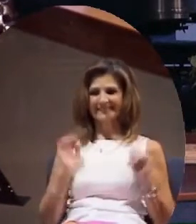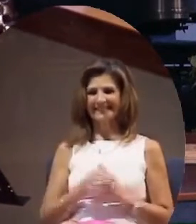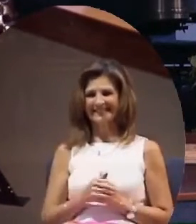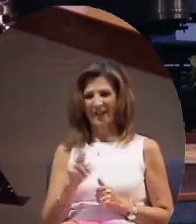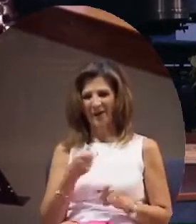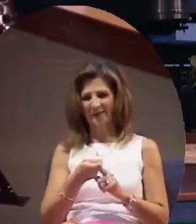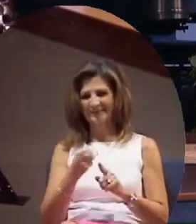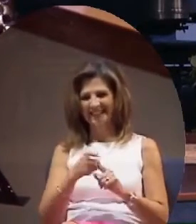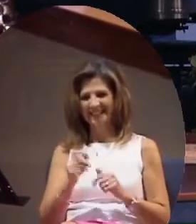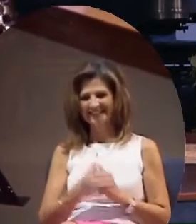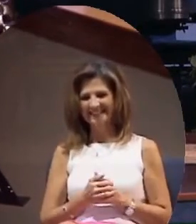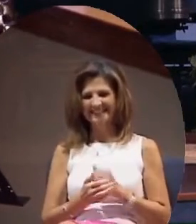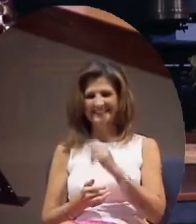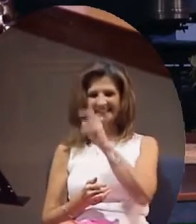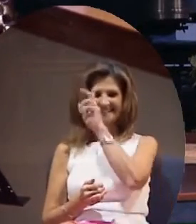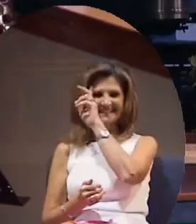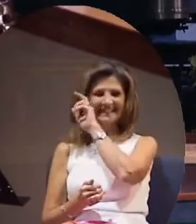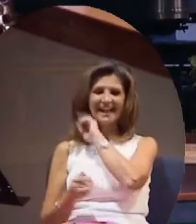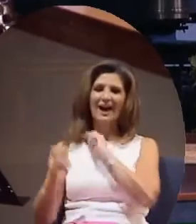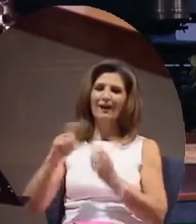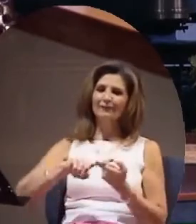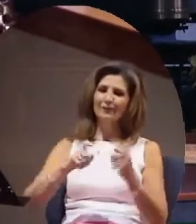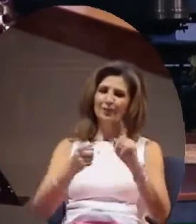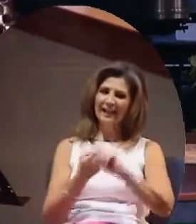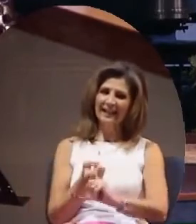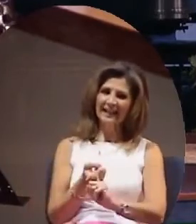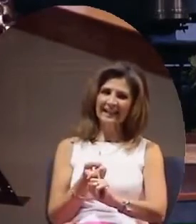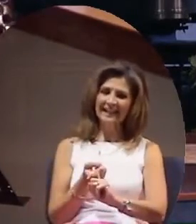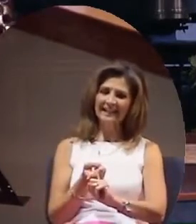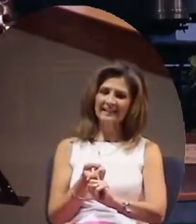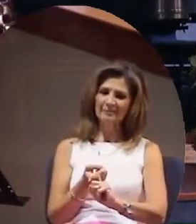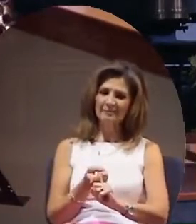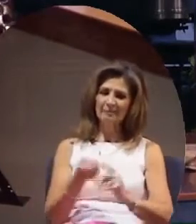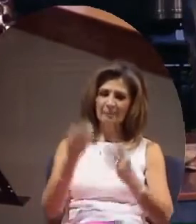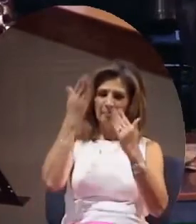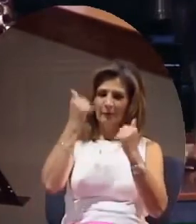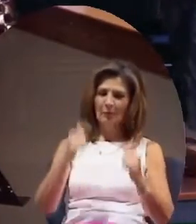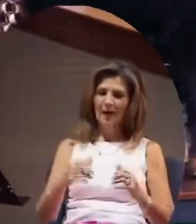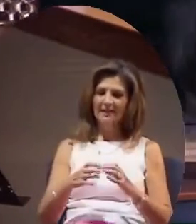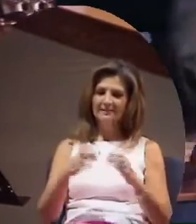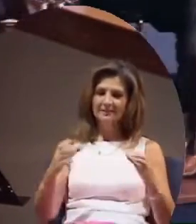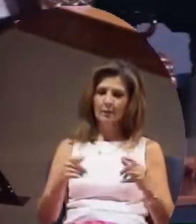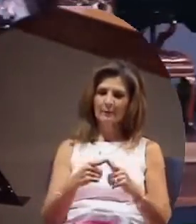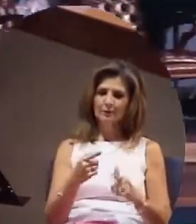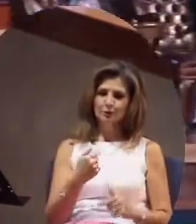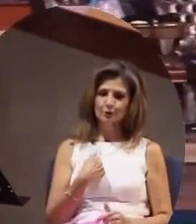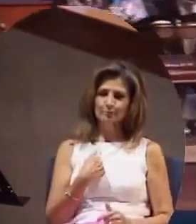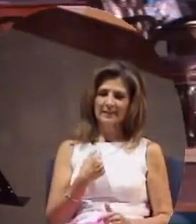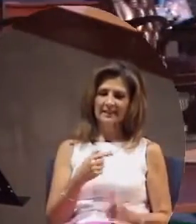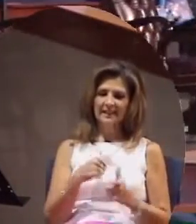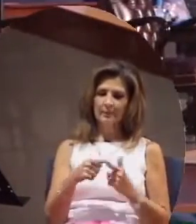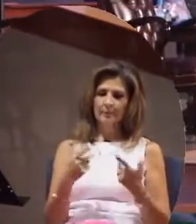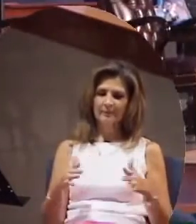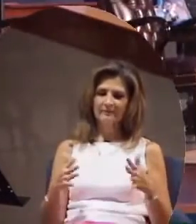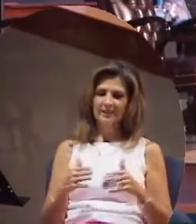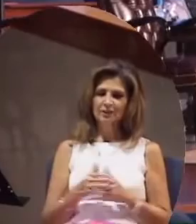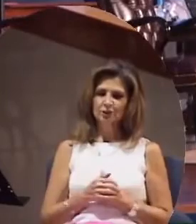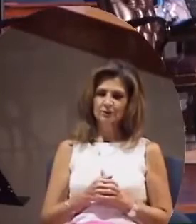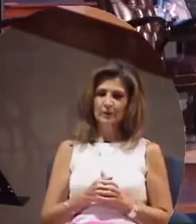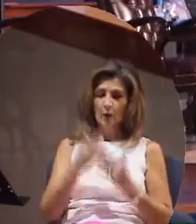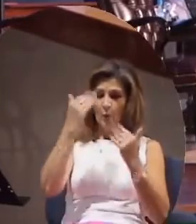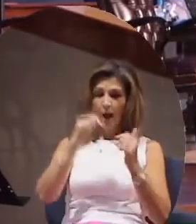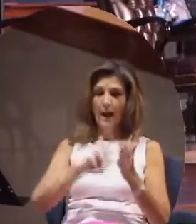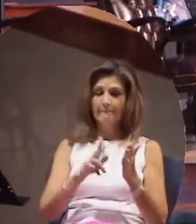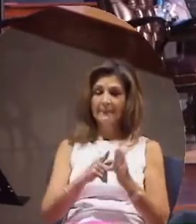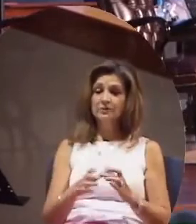I'm kidding. I'm kidding. Friendliness. Listen to this. The reason it's so much to me, and I'll tell you this and we'll be done. The reason it means so much